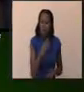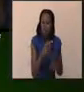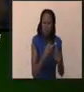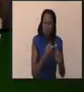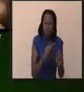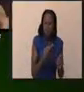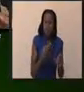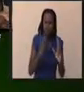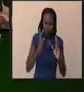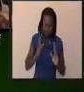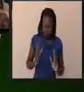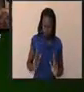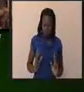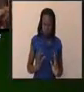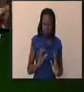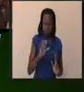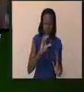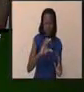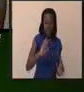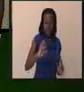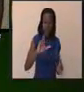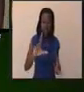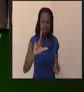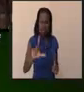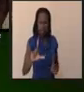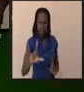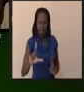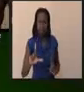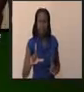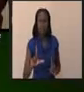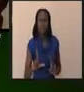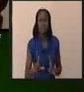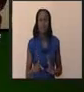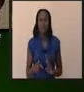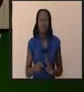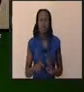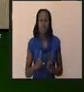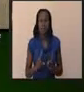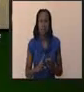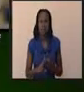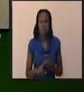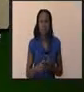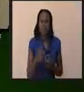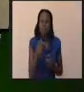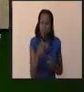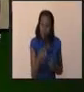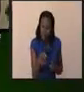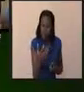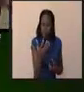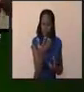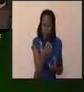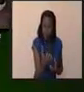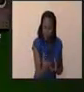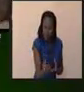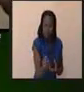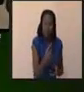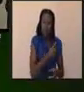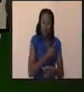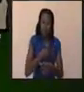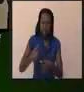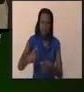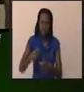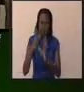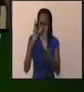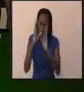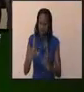the nucleus of a body cell. Okay? And the chromosomes contain the genetic makeup of